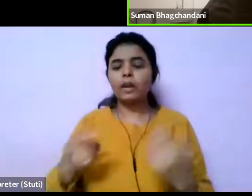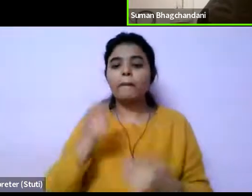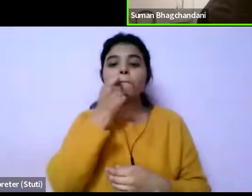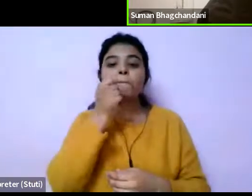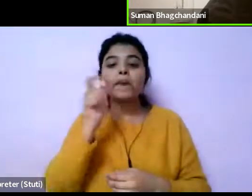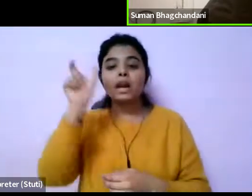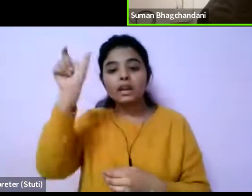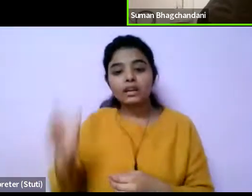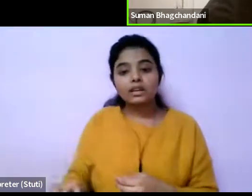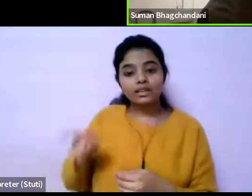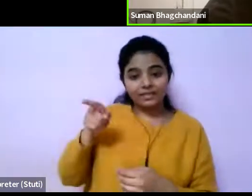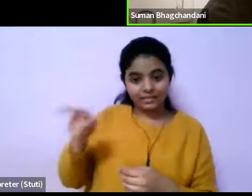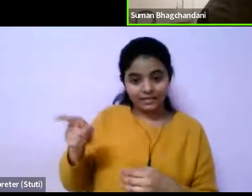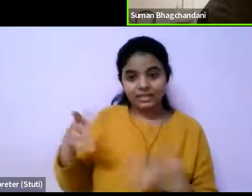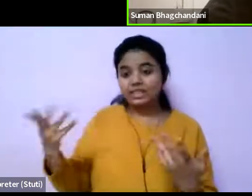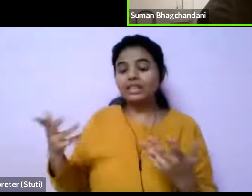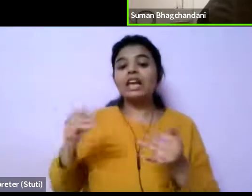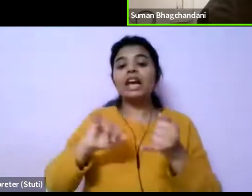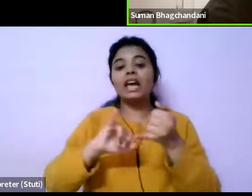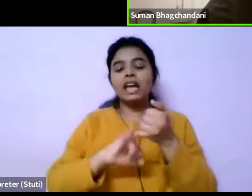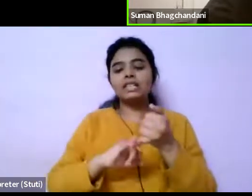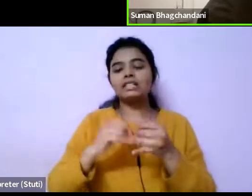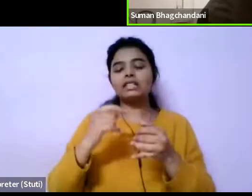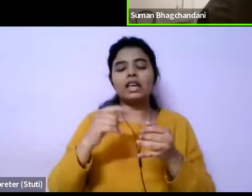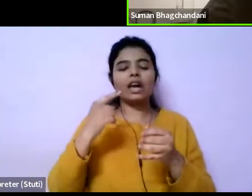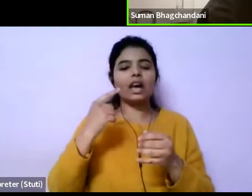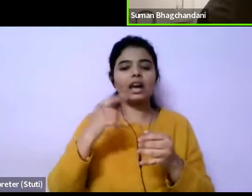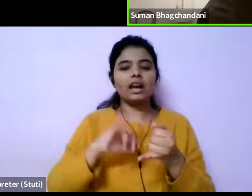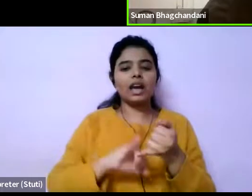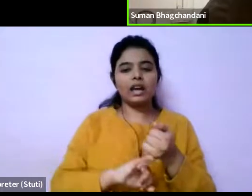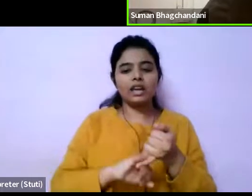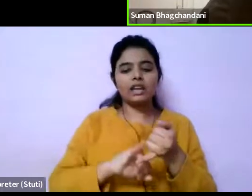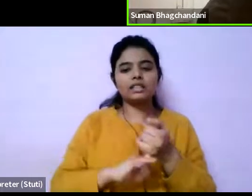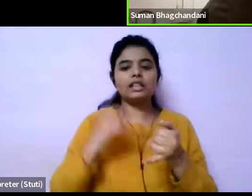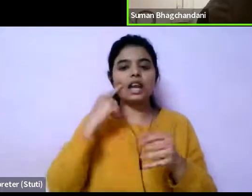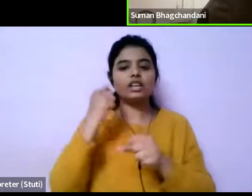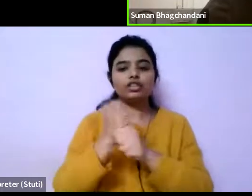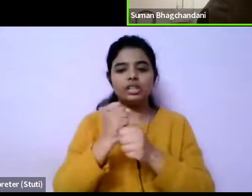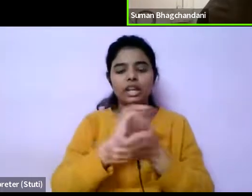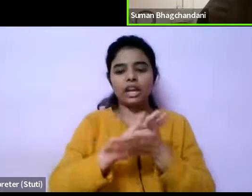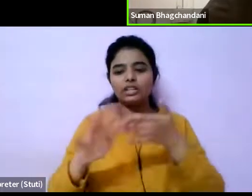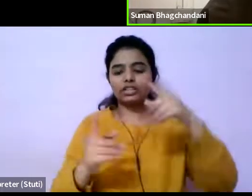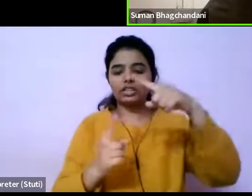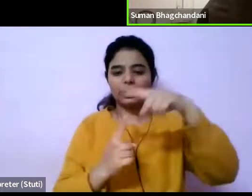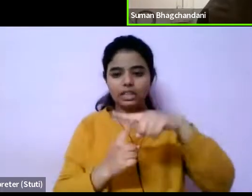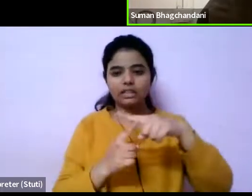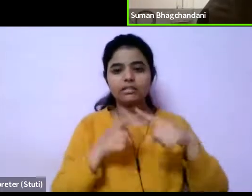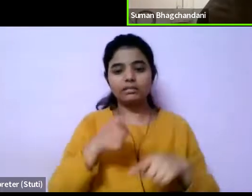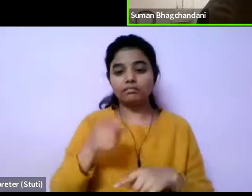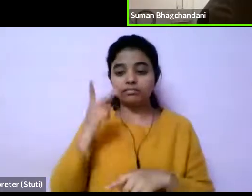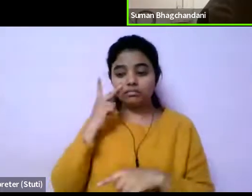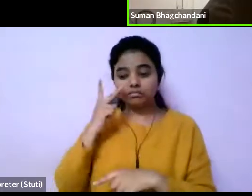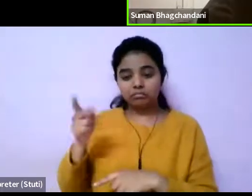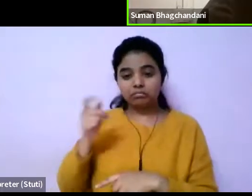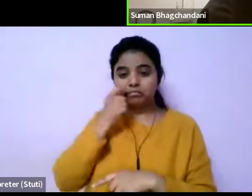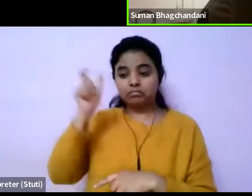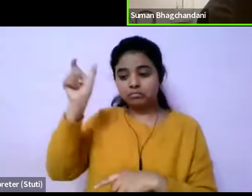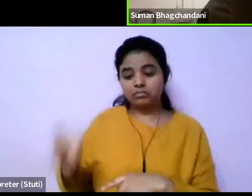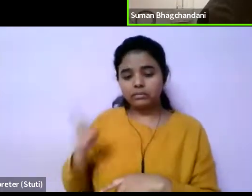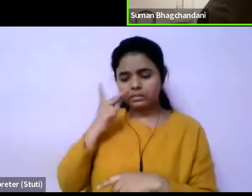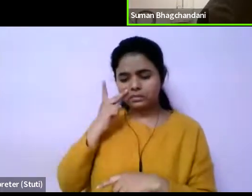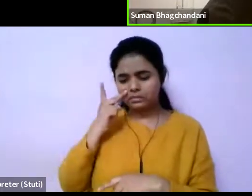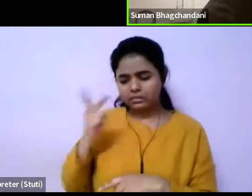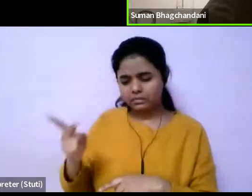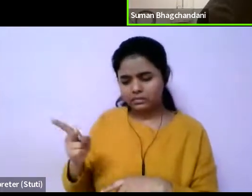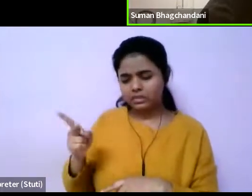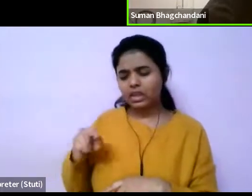became a site, S-I-G-H-T, or site, S-I-T-E, as the place for study, and thus a